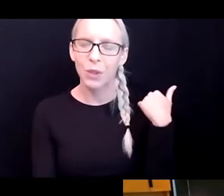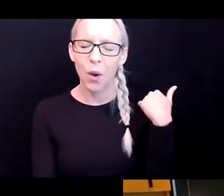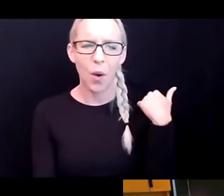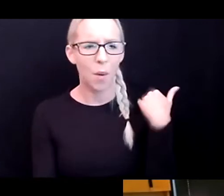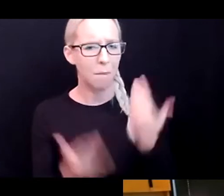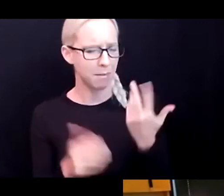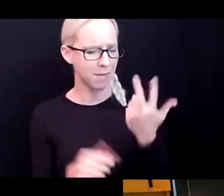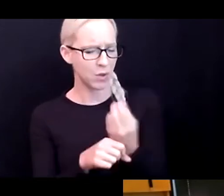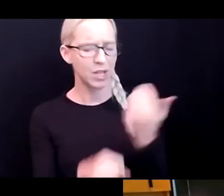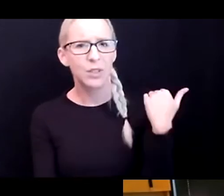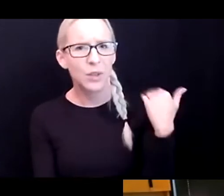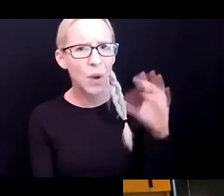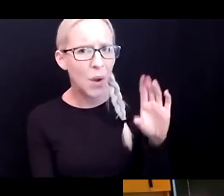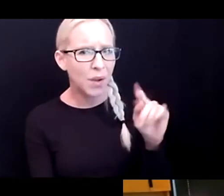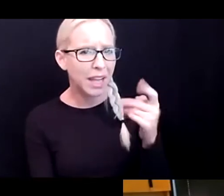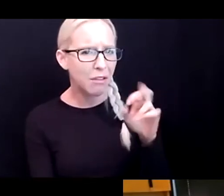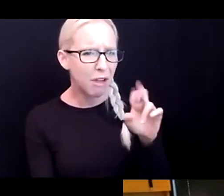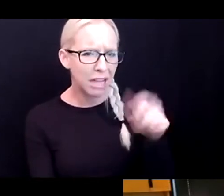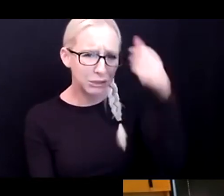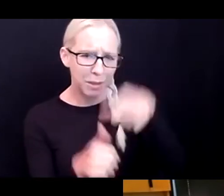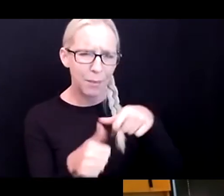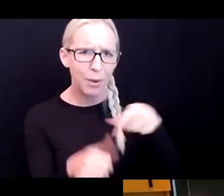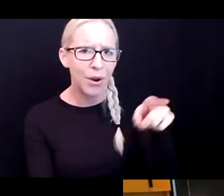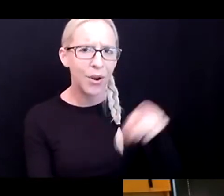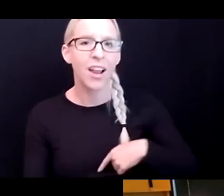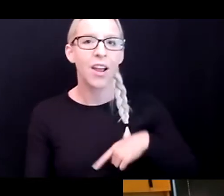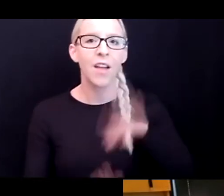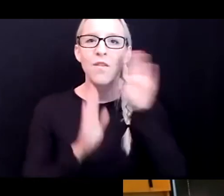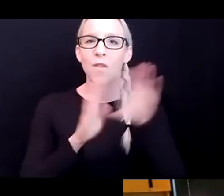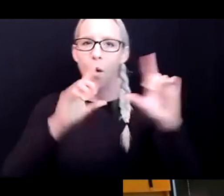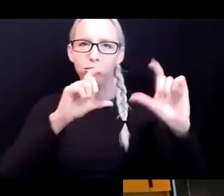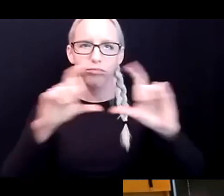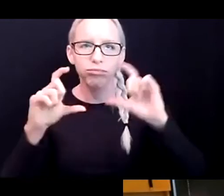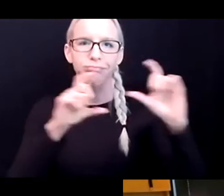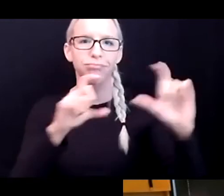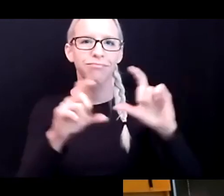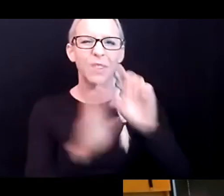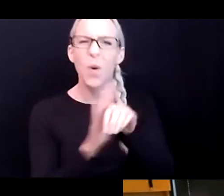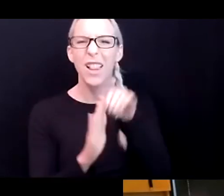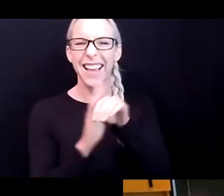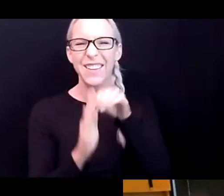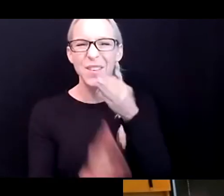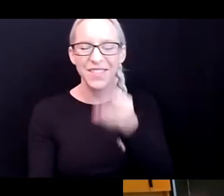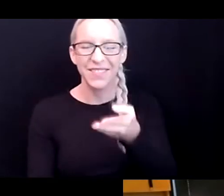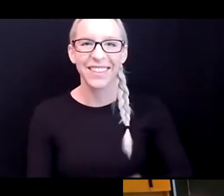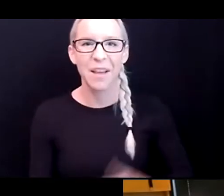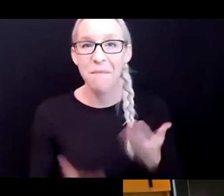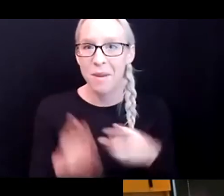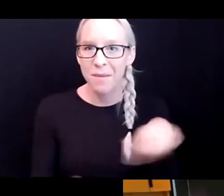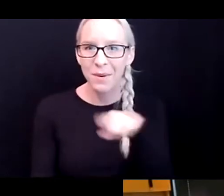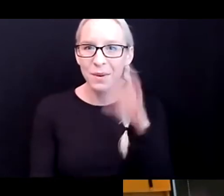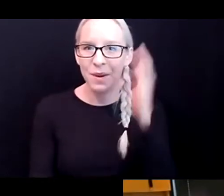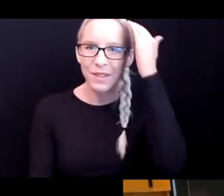3 years ago now, time flies. We did a photo shoot down in Orlando. And so you might have seen Katherine and